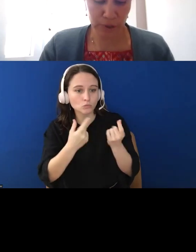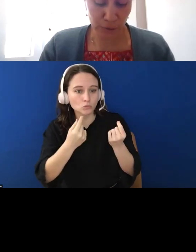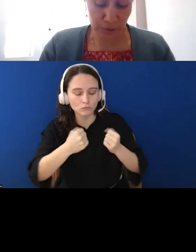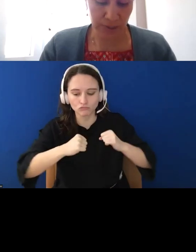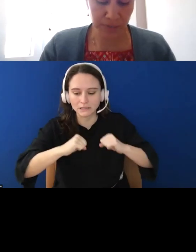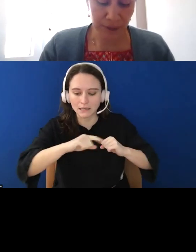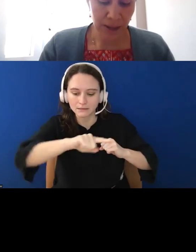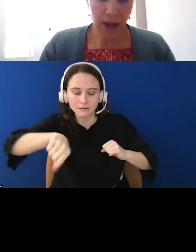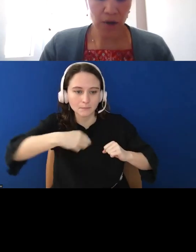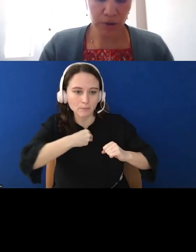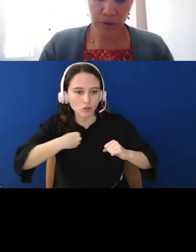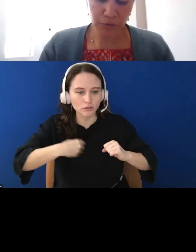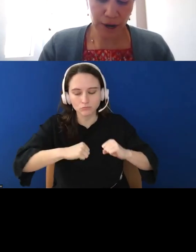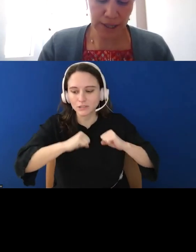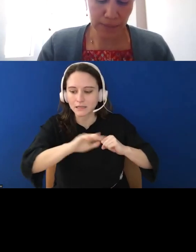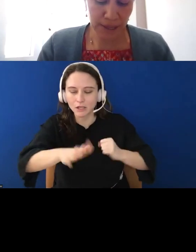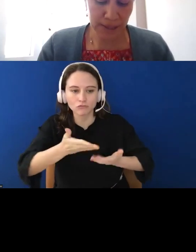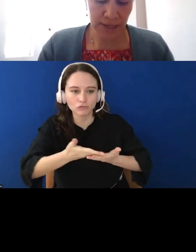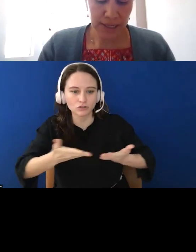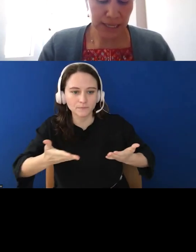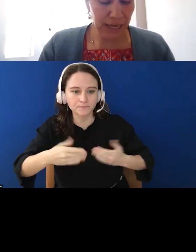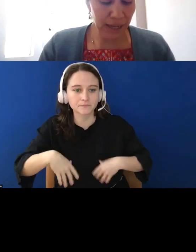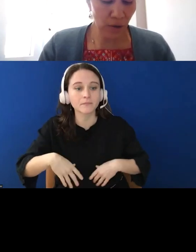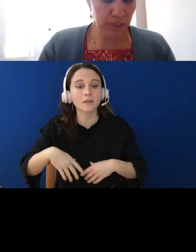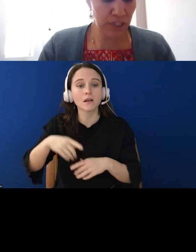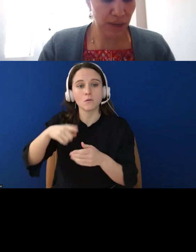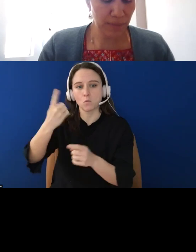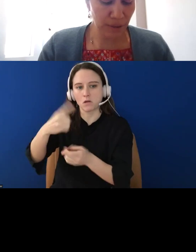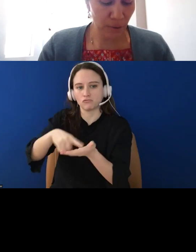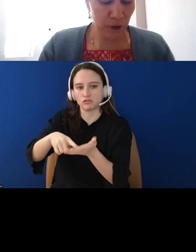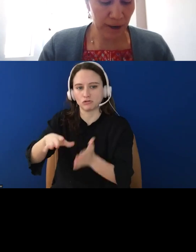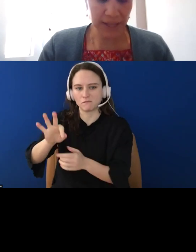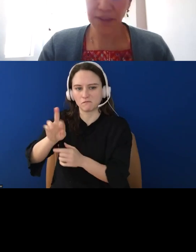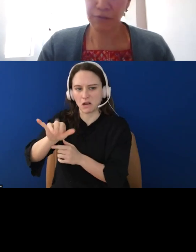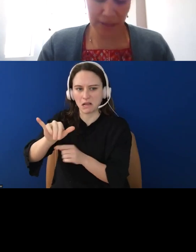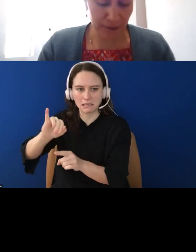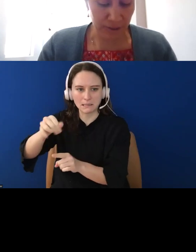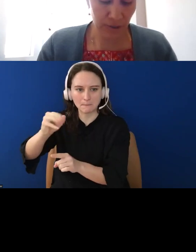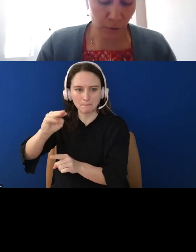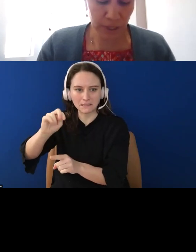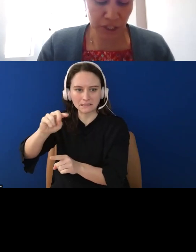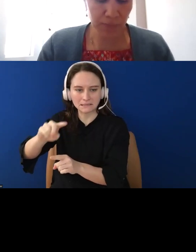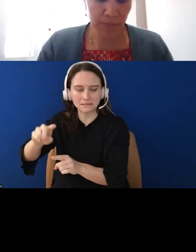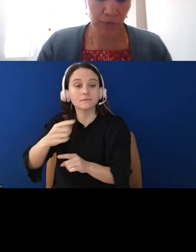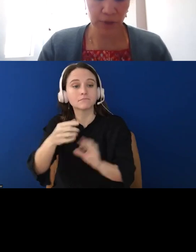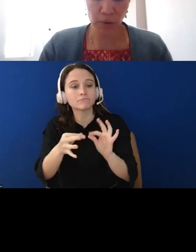their resources. According to Fray Jimenez, the head of the chinamit were like defenders of each member of the